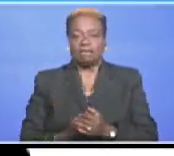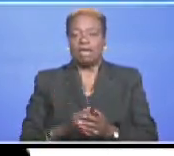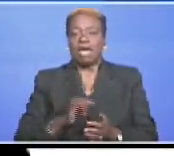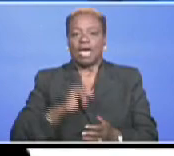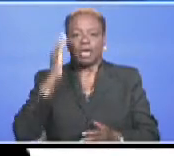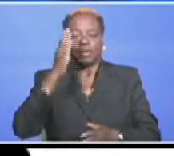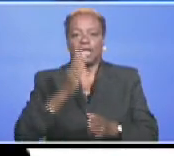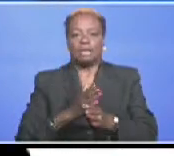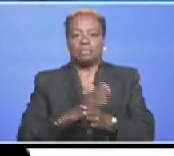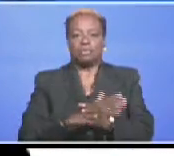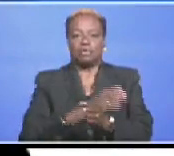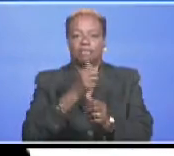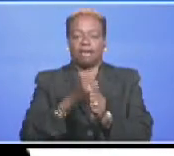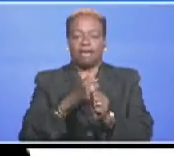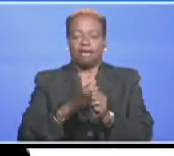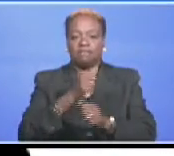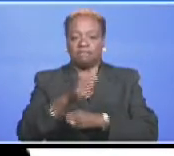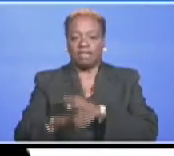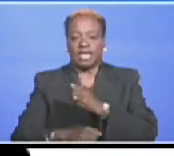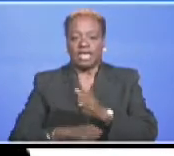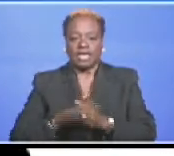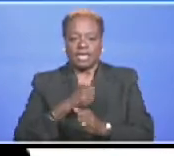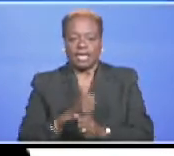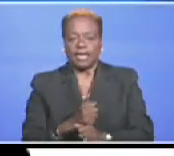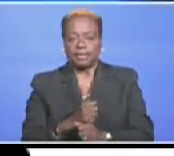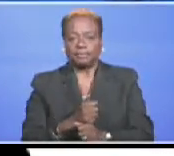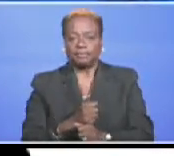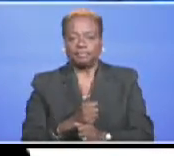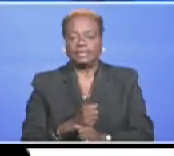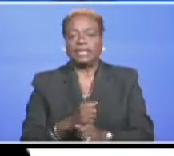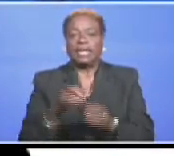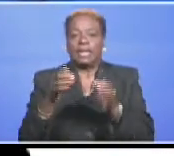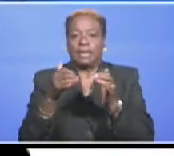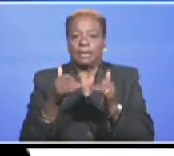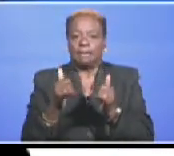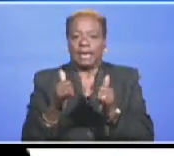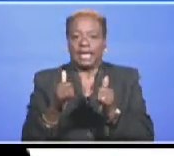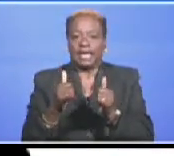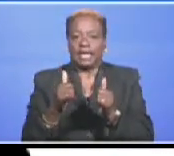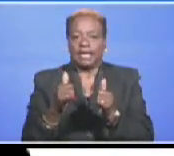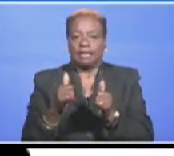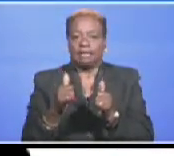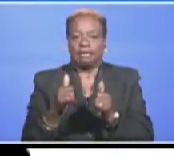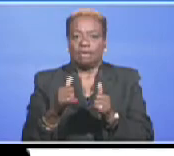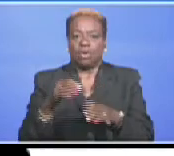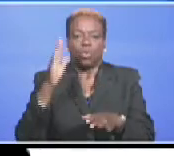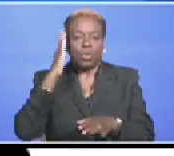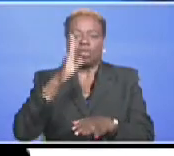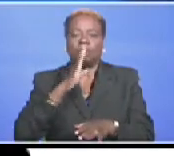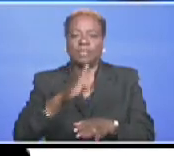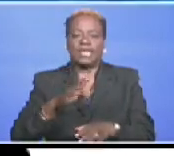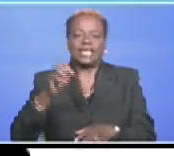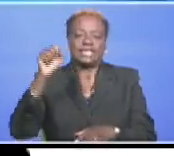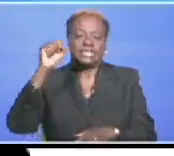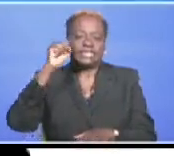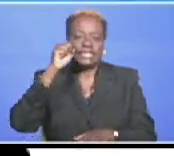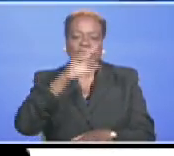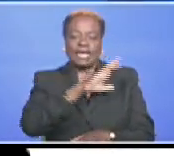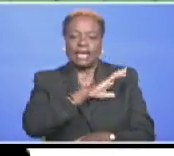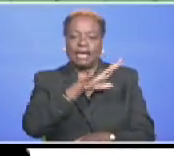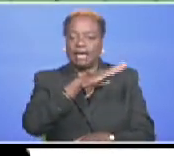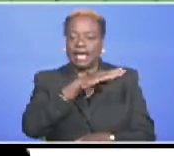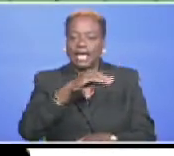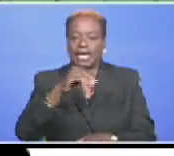year. Also taking to the court for the 2-4-2 at the Junkanoo Bowl will be Sydney Clark and Denali